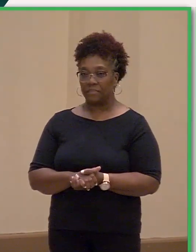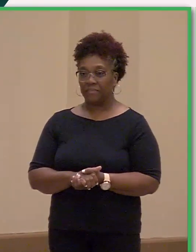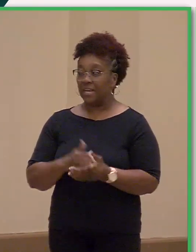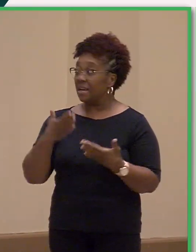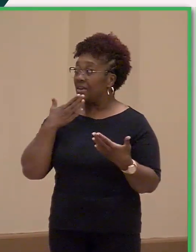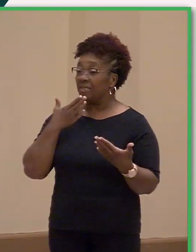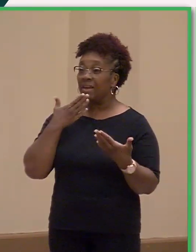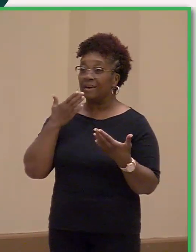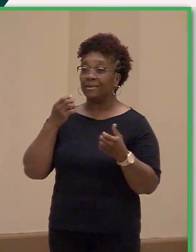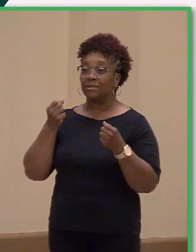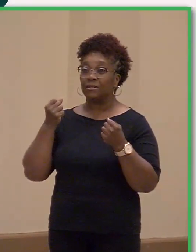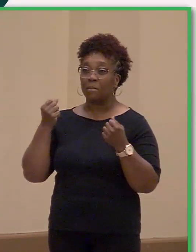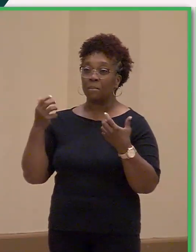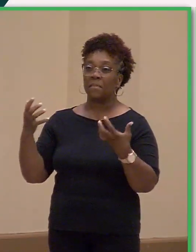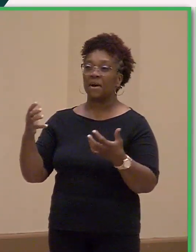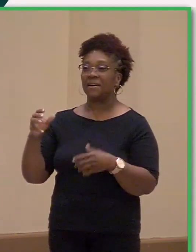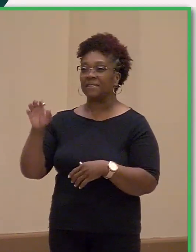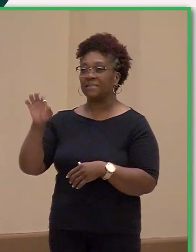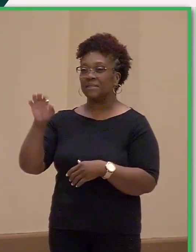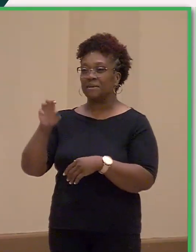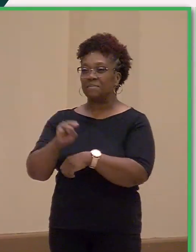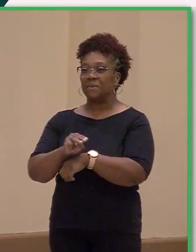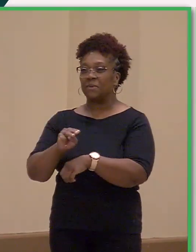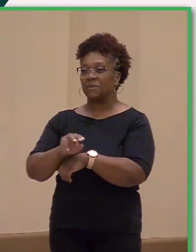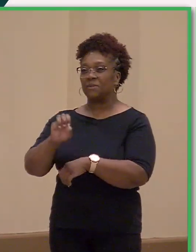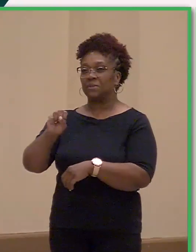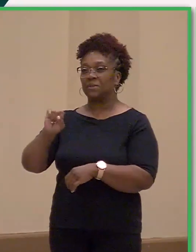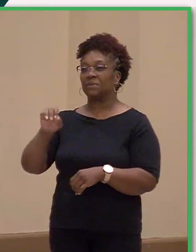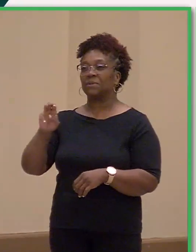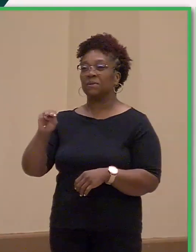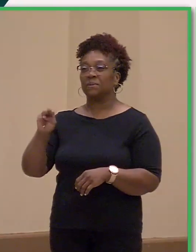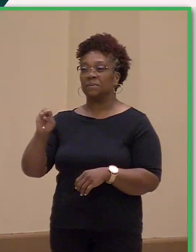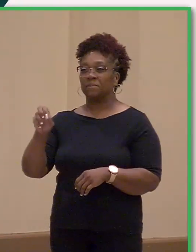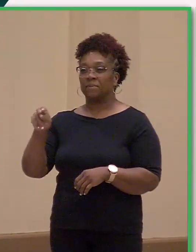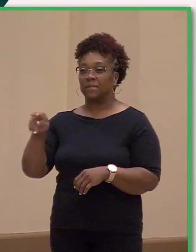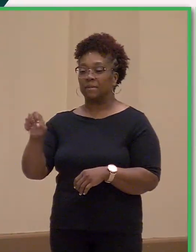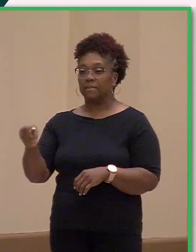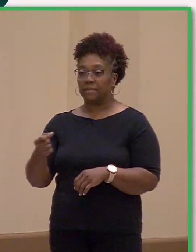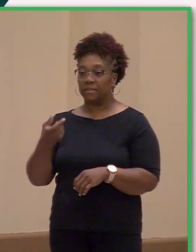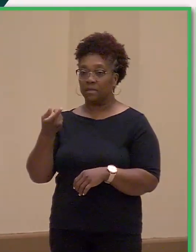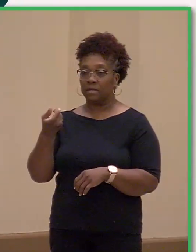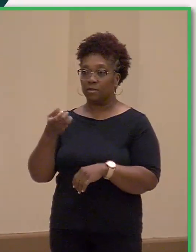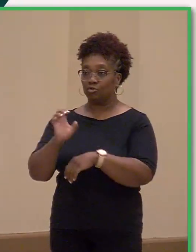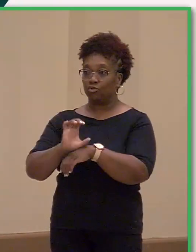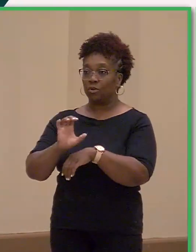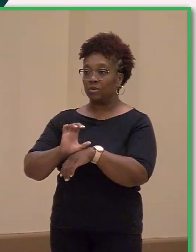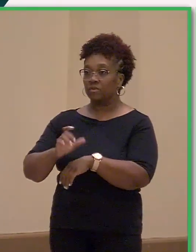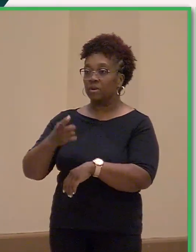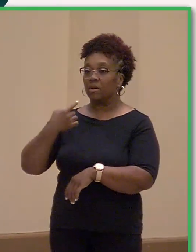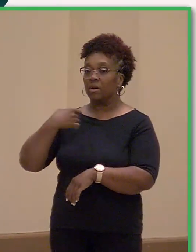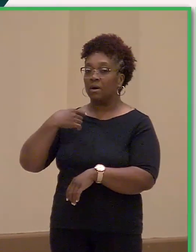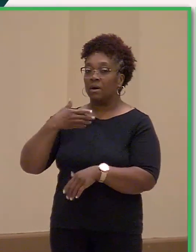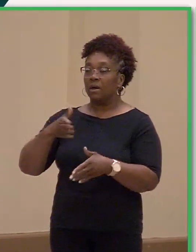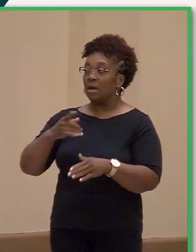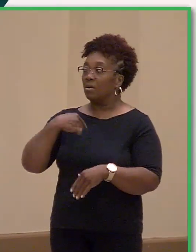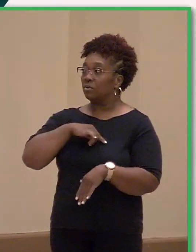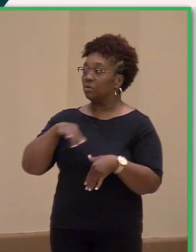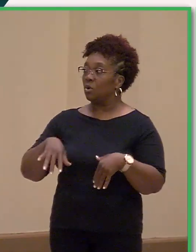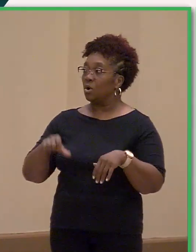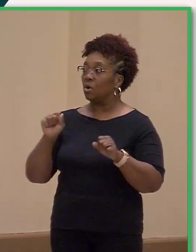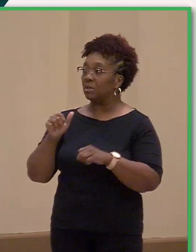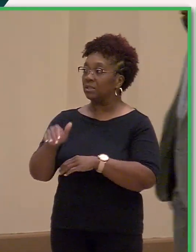so much, Minister Simmons, for that invocation, and to Greater Grace for allowing us to host our evening council meeting here this evening. We